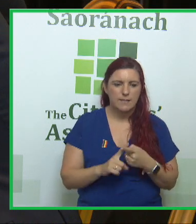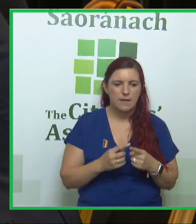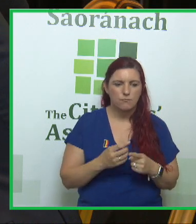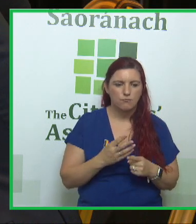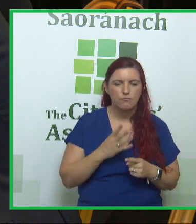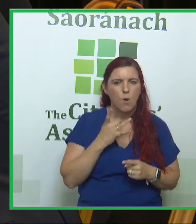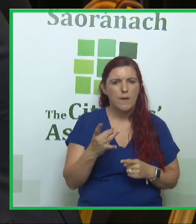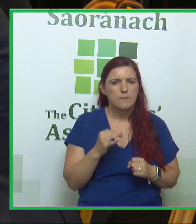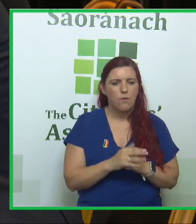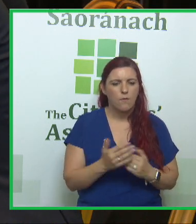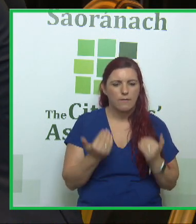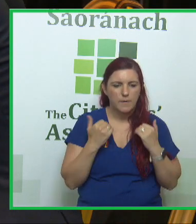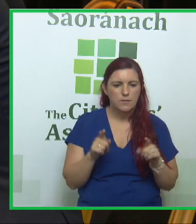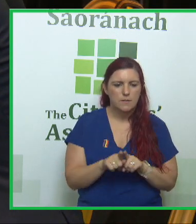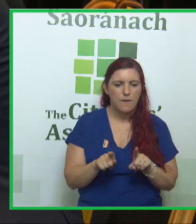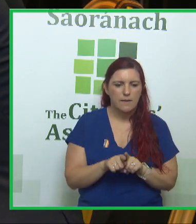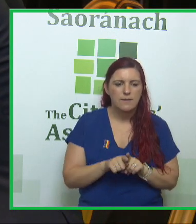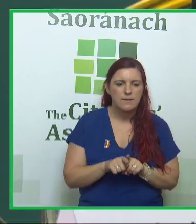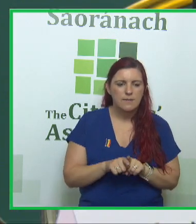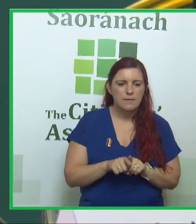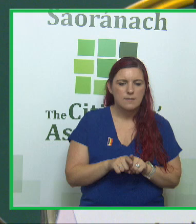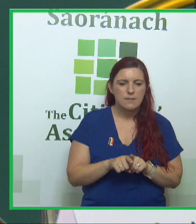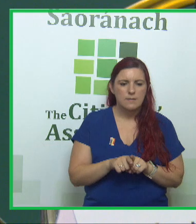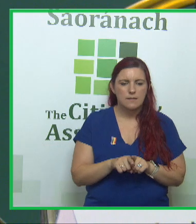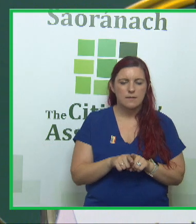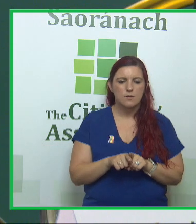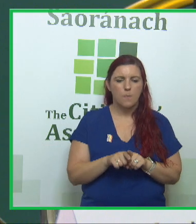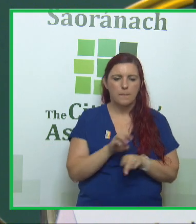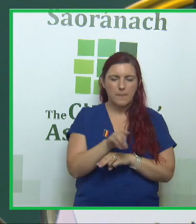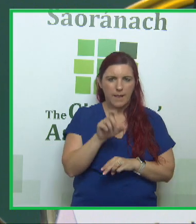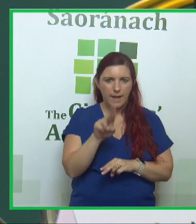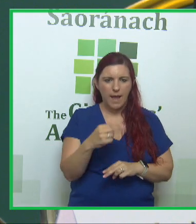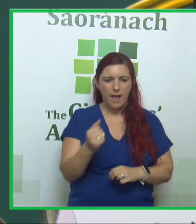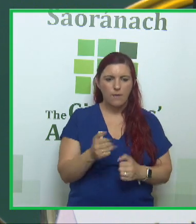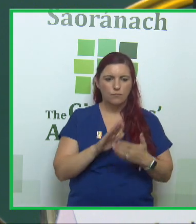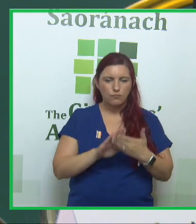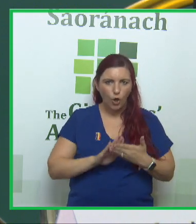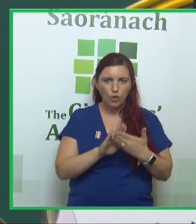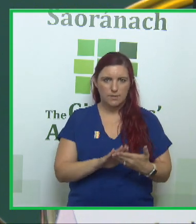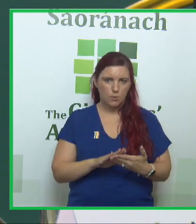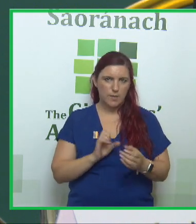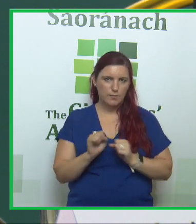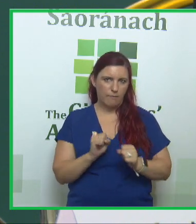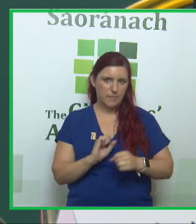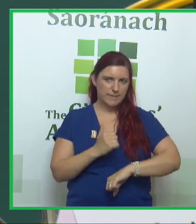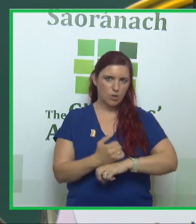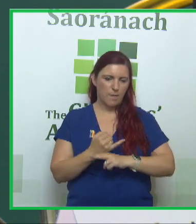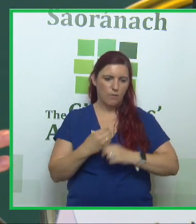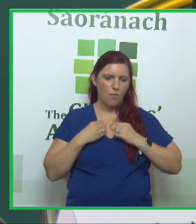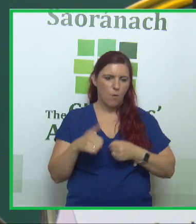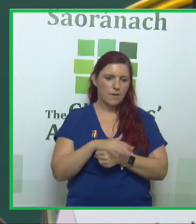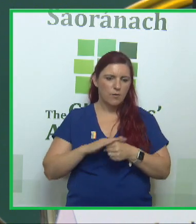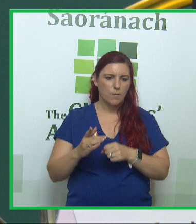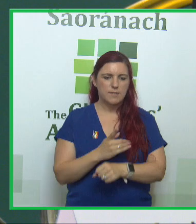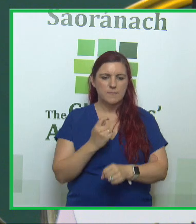occasional groups that will object to the services going into their area. But the communities can also be a huge asset. And we find that people report